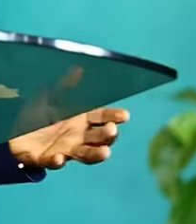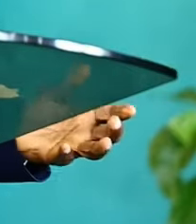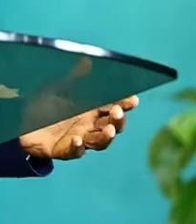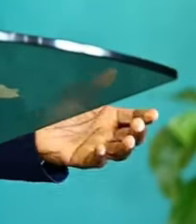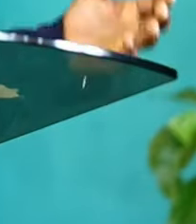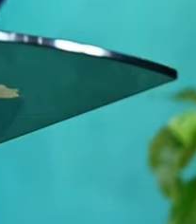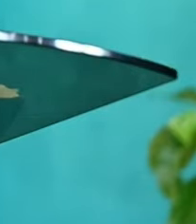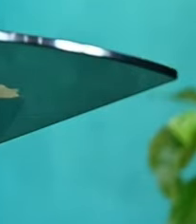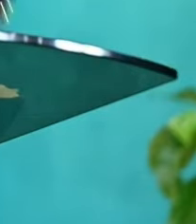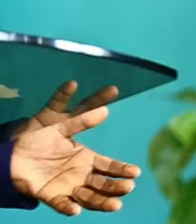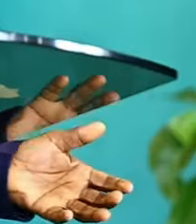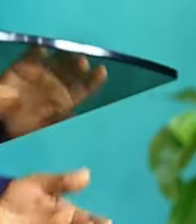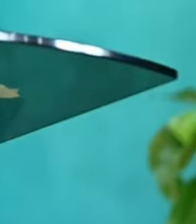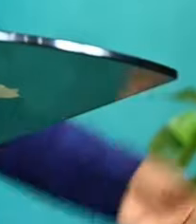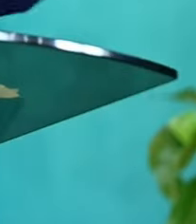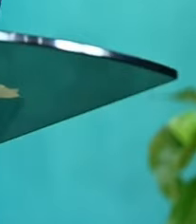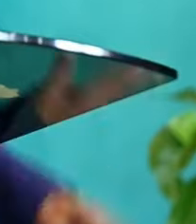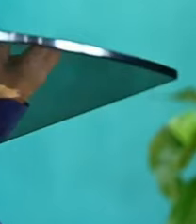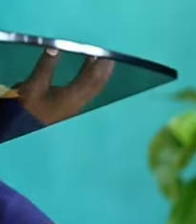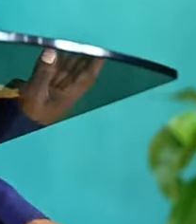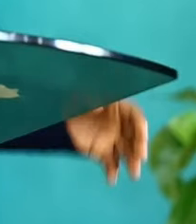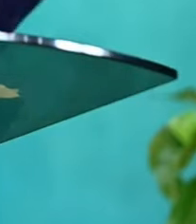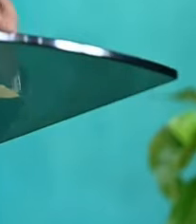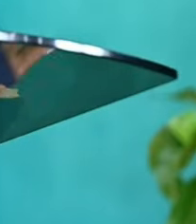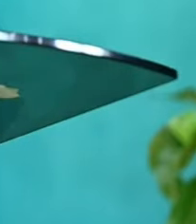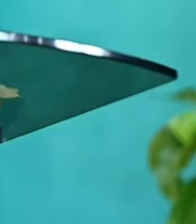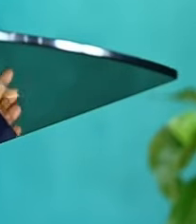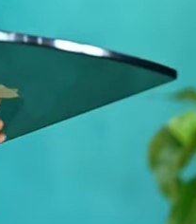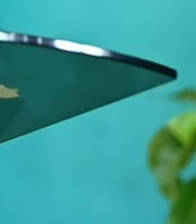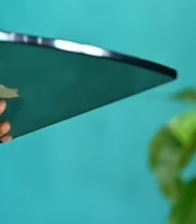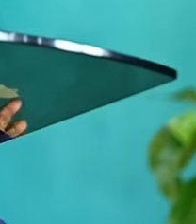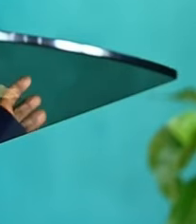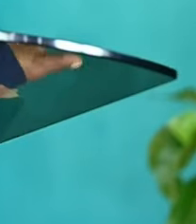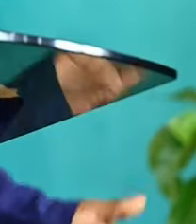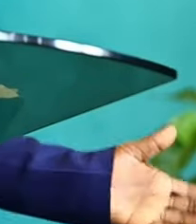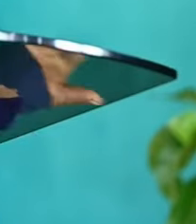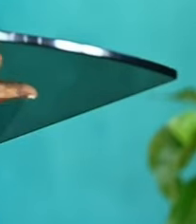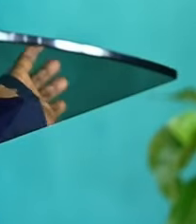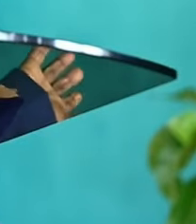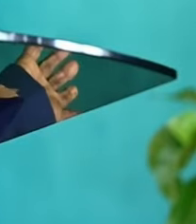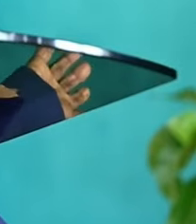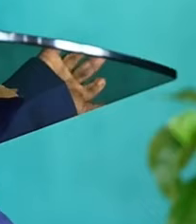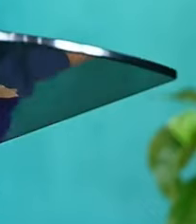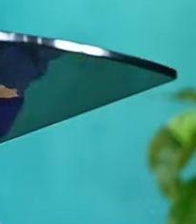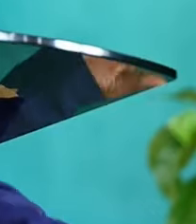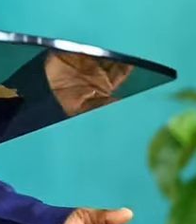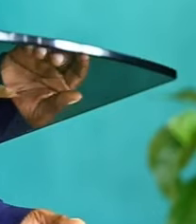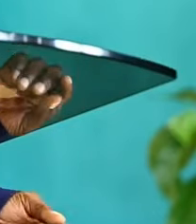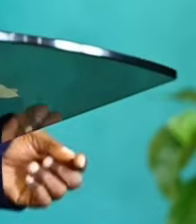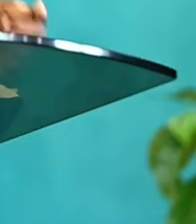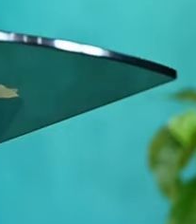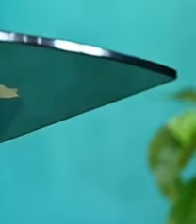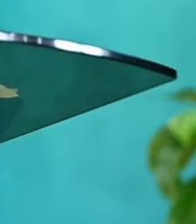are so heavy, we are not able to do anything. We have fallen, we can't be moved. There is no motivation. The servant